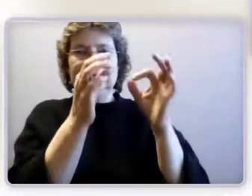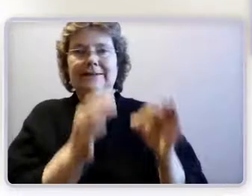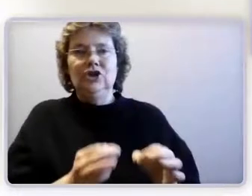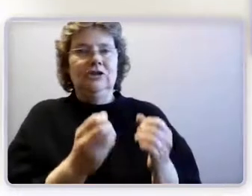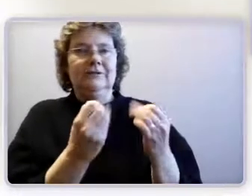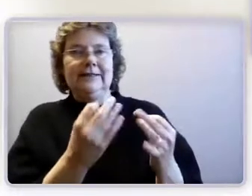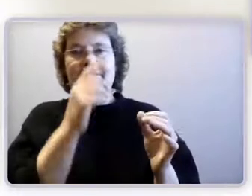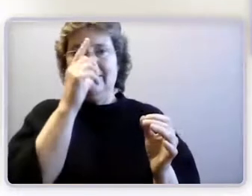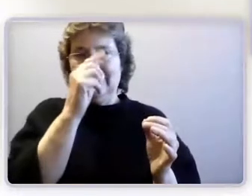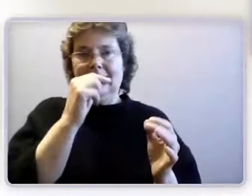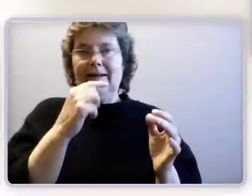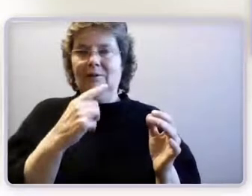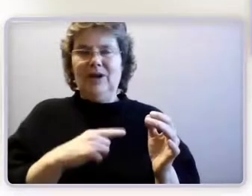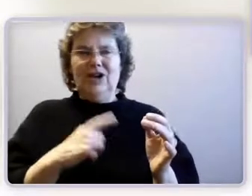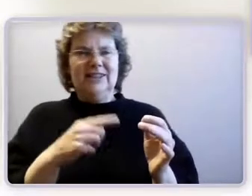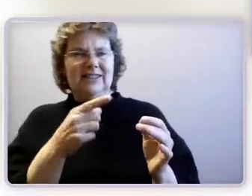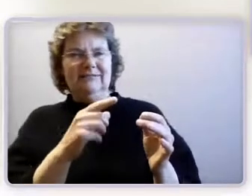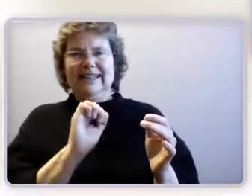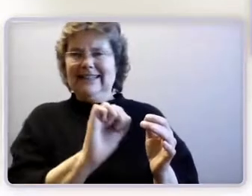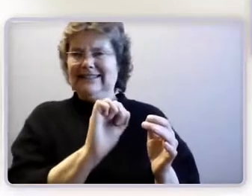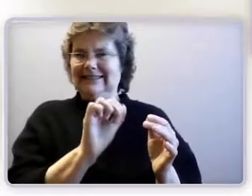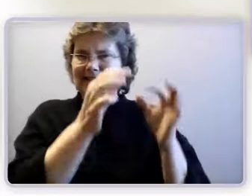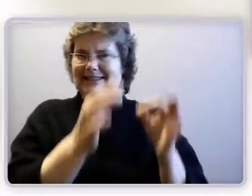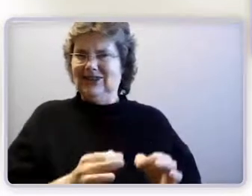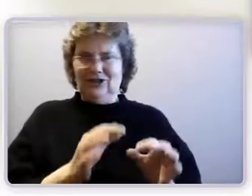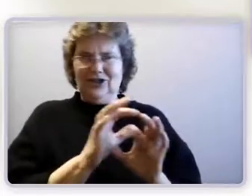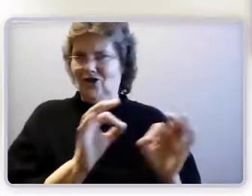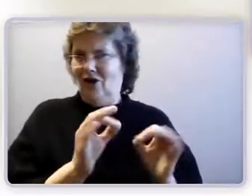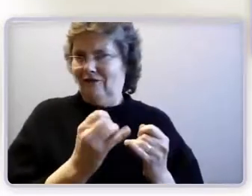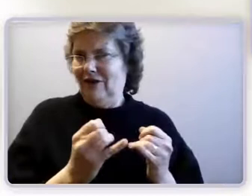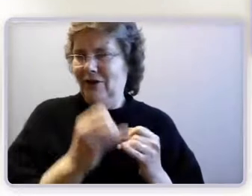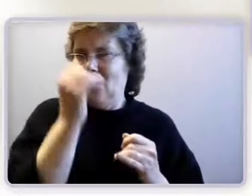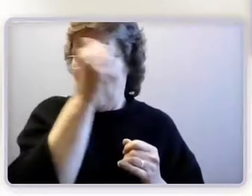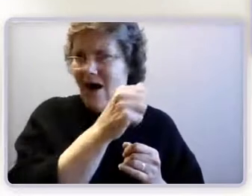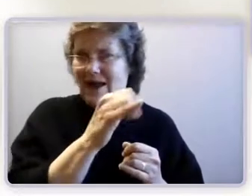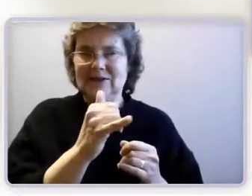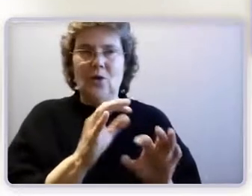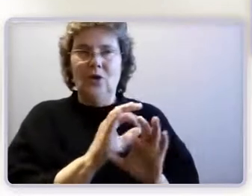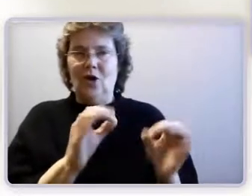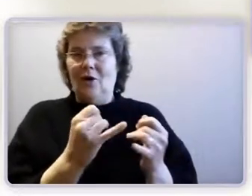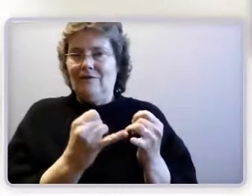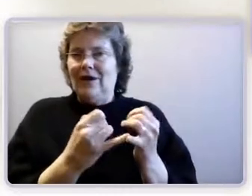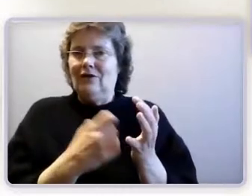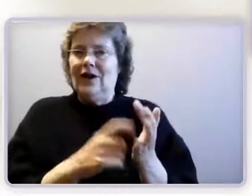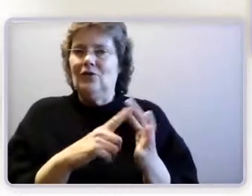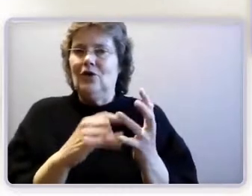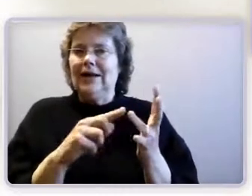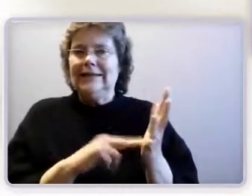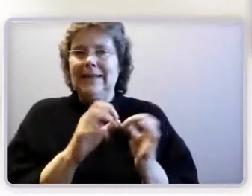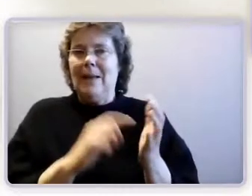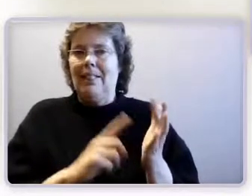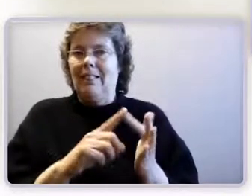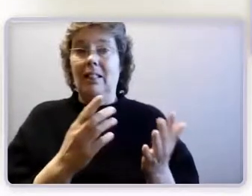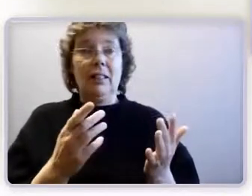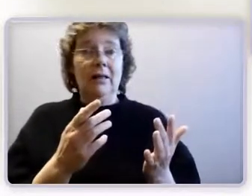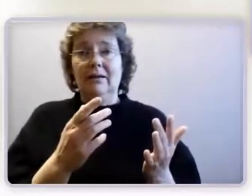be unwise or unreasonable decisions. People make them commonly throughout the